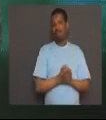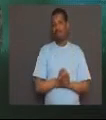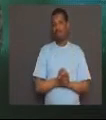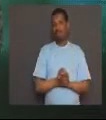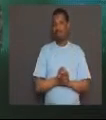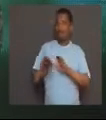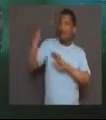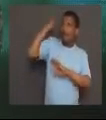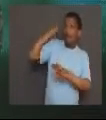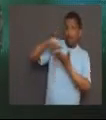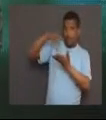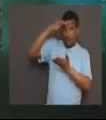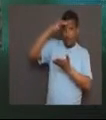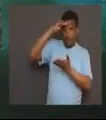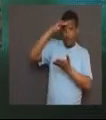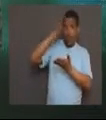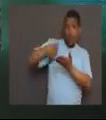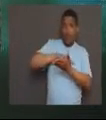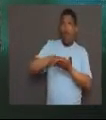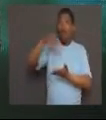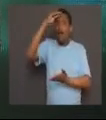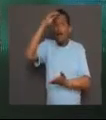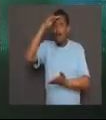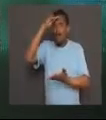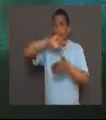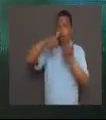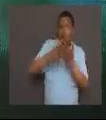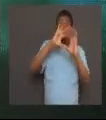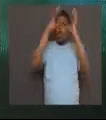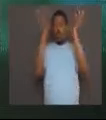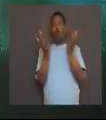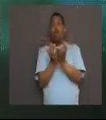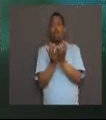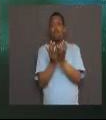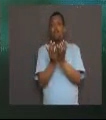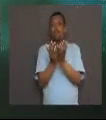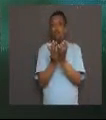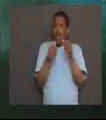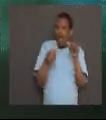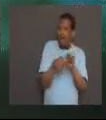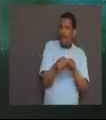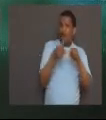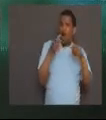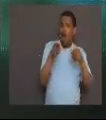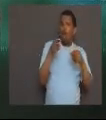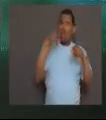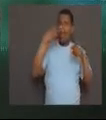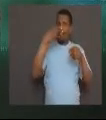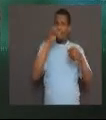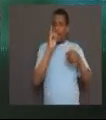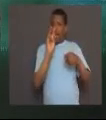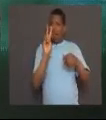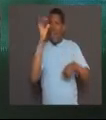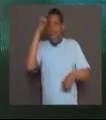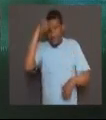In our last lesson, we learnt about the global epidemic of HIV/AIDS